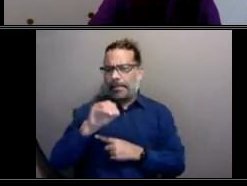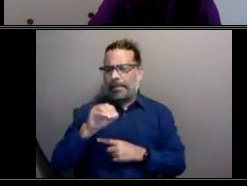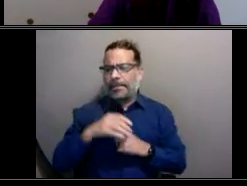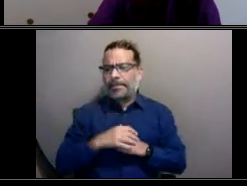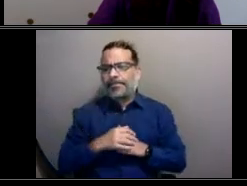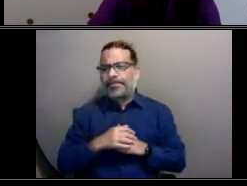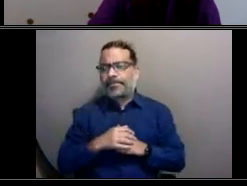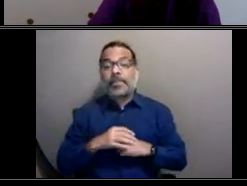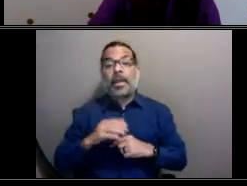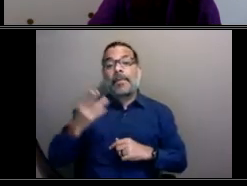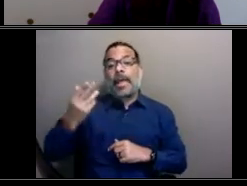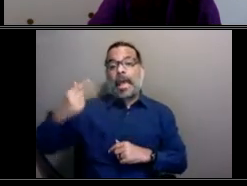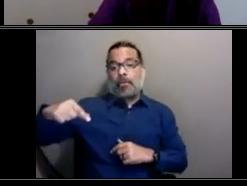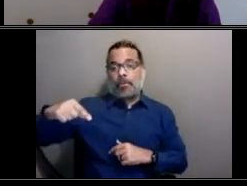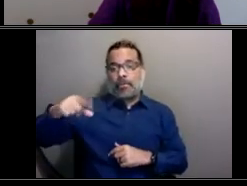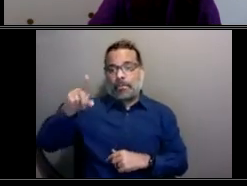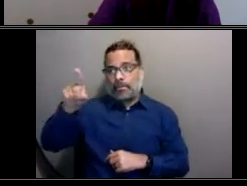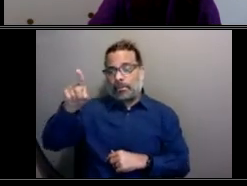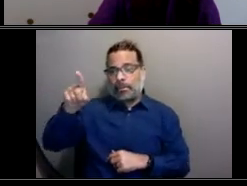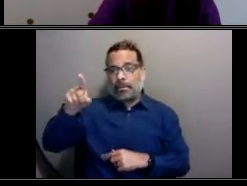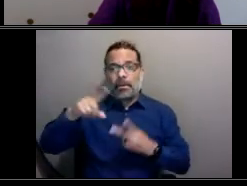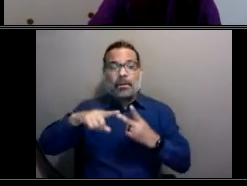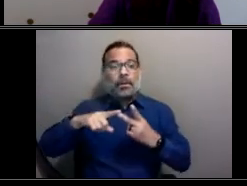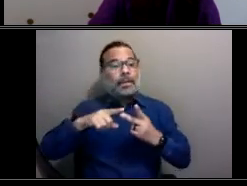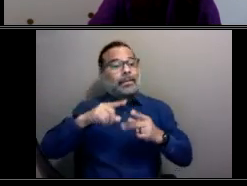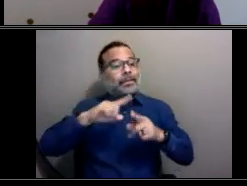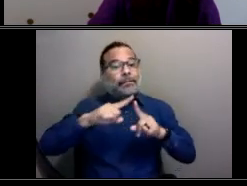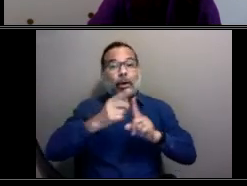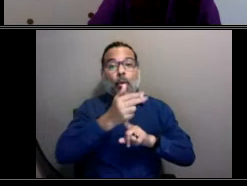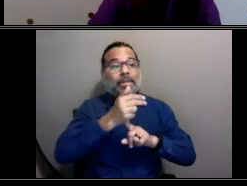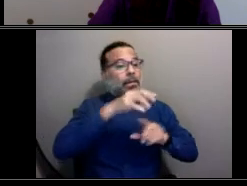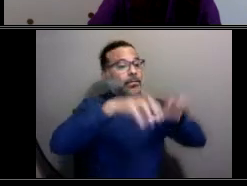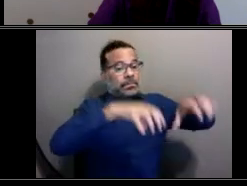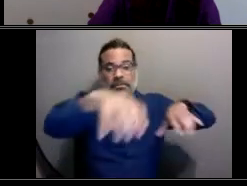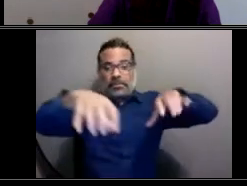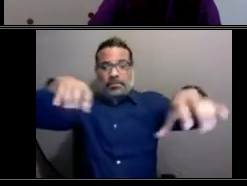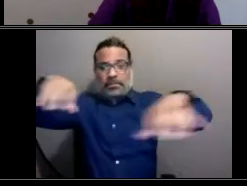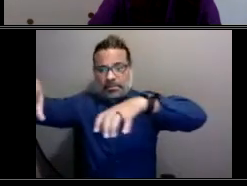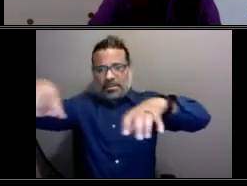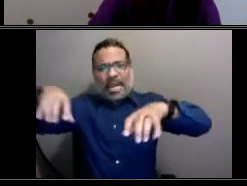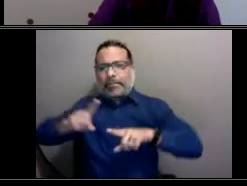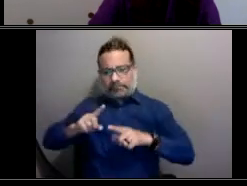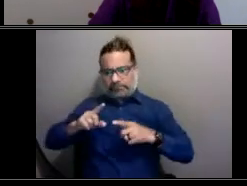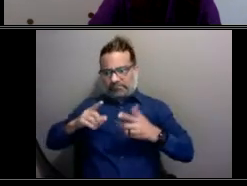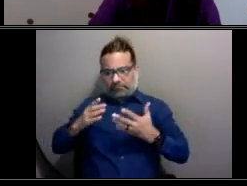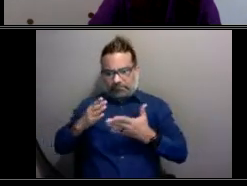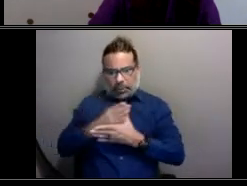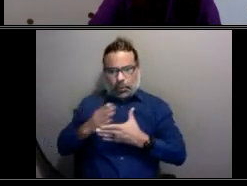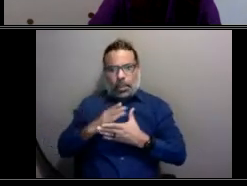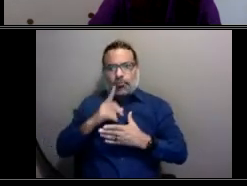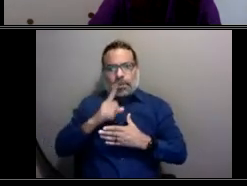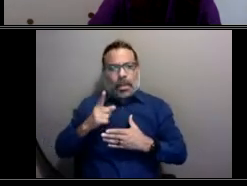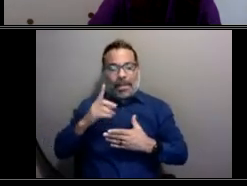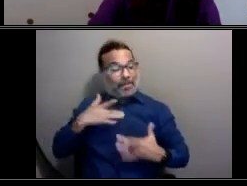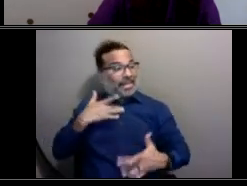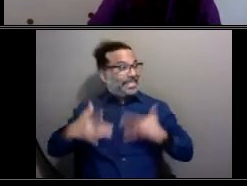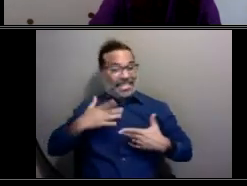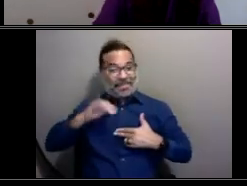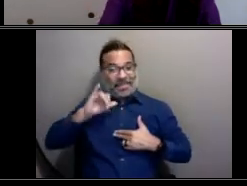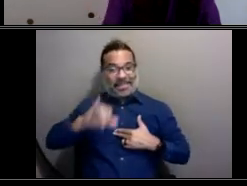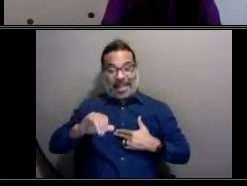at headquarters, at our properties, and in between. I think one of the things that makes me very excited about it